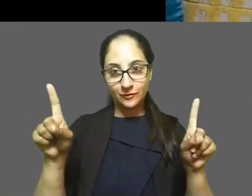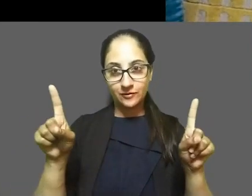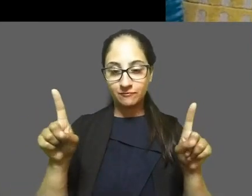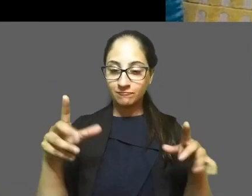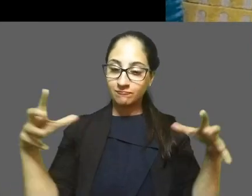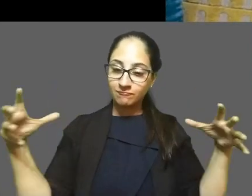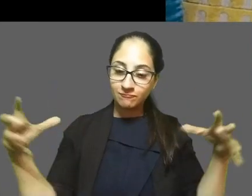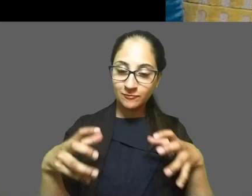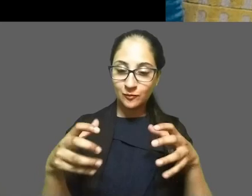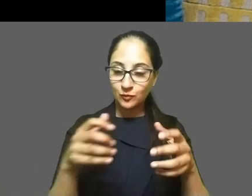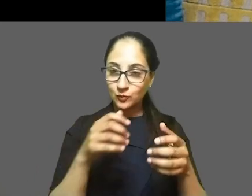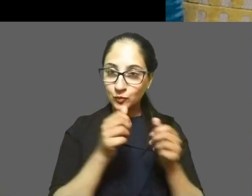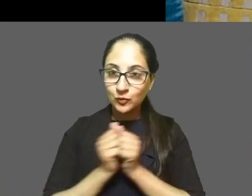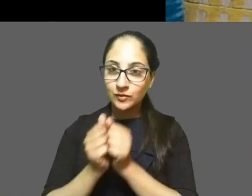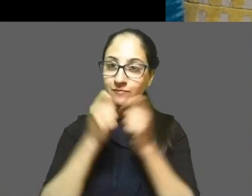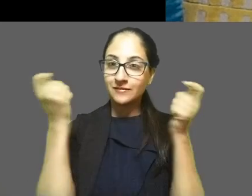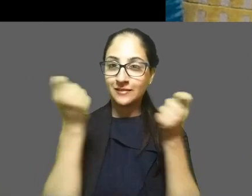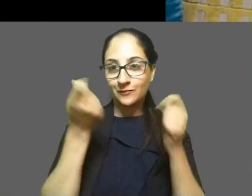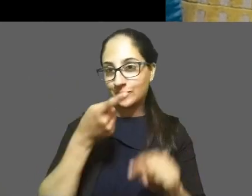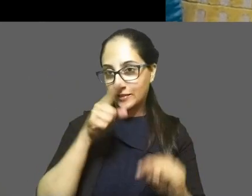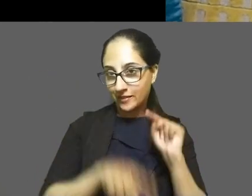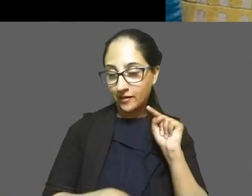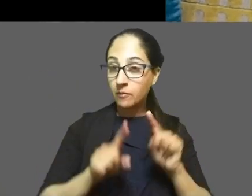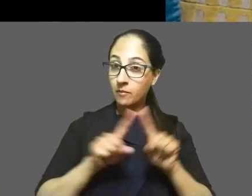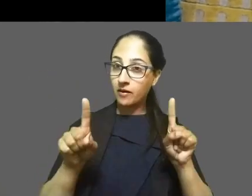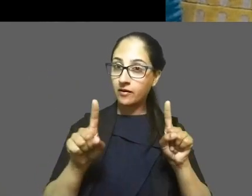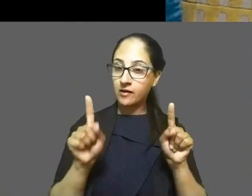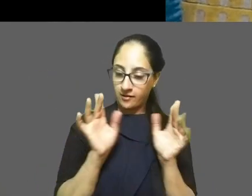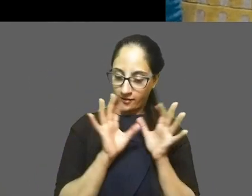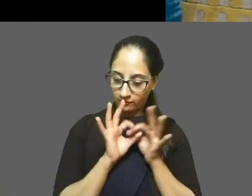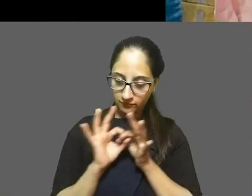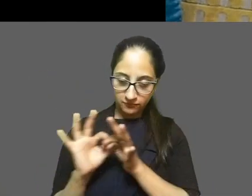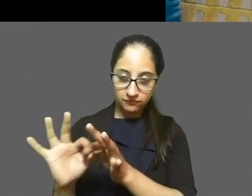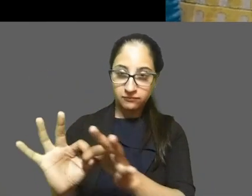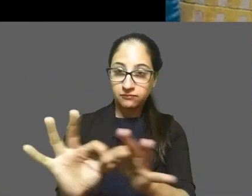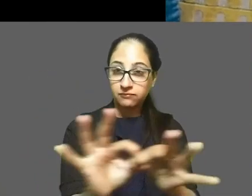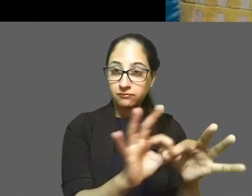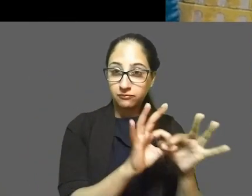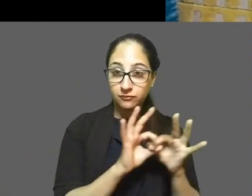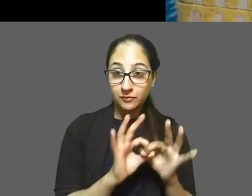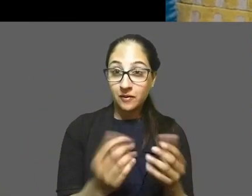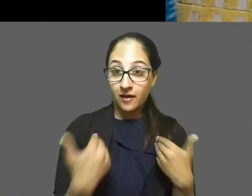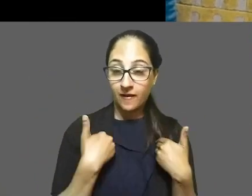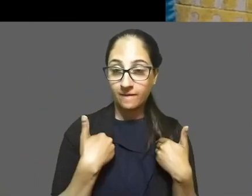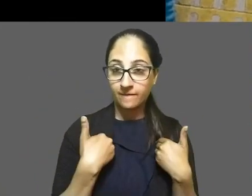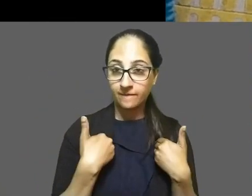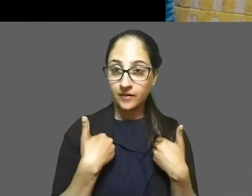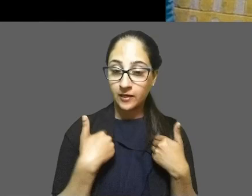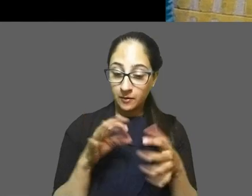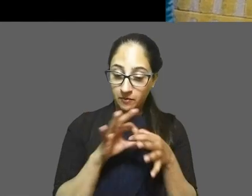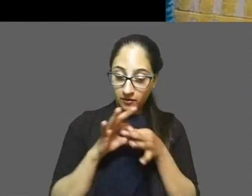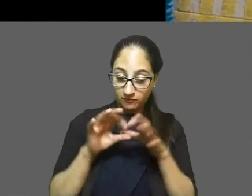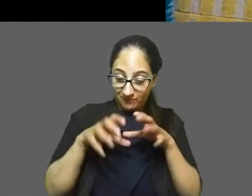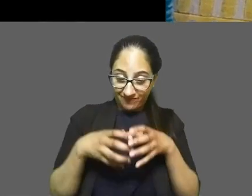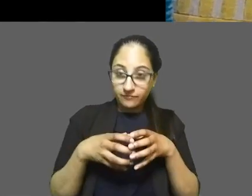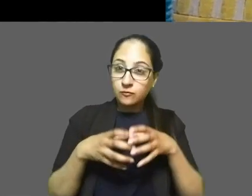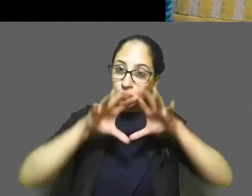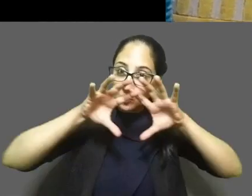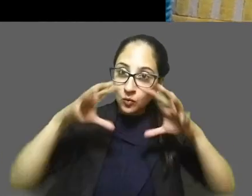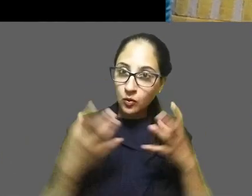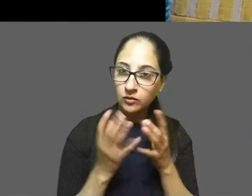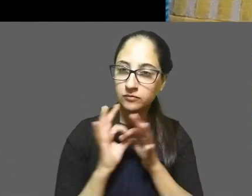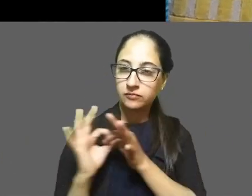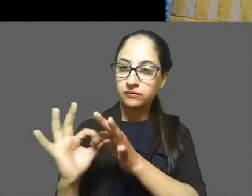gather physically, the bonds that connect us across the country and around the world are in many ways stronger than